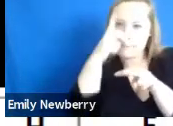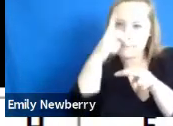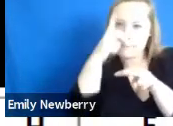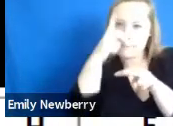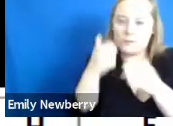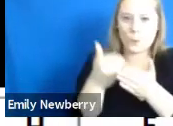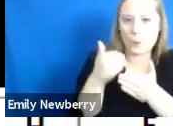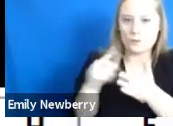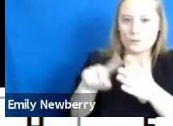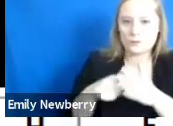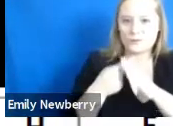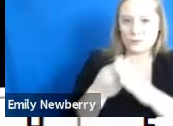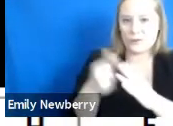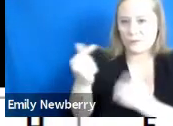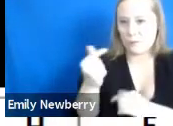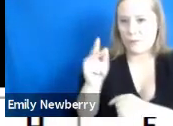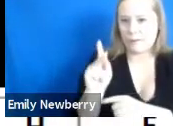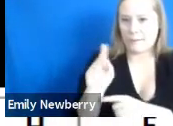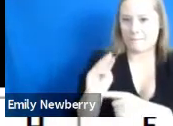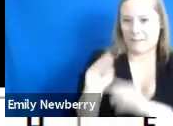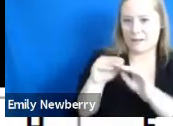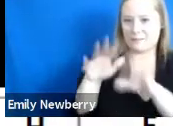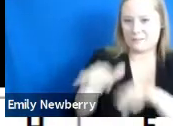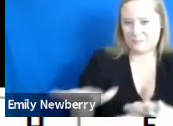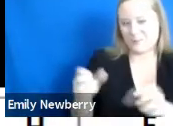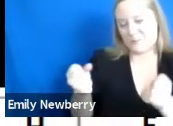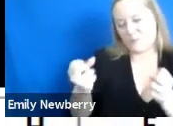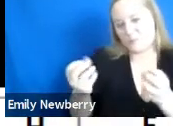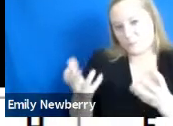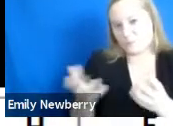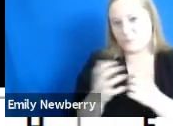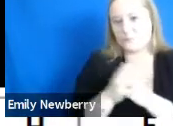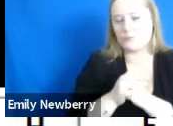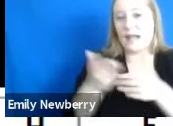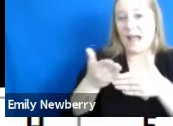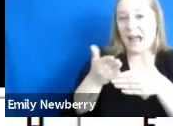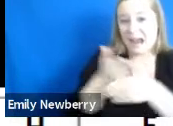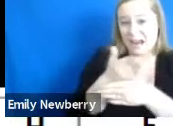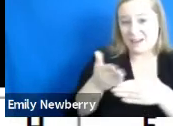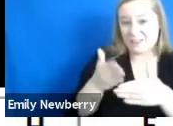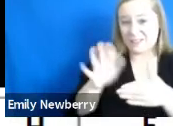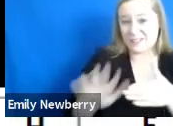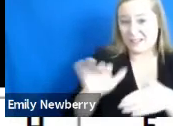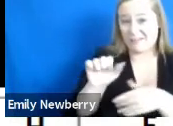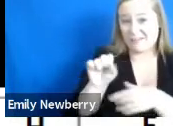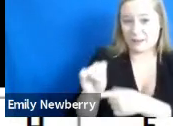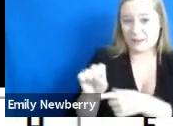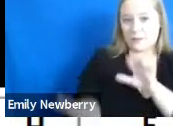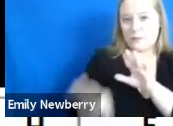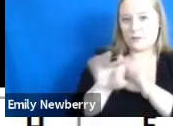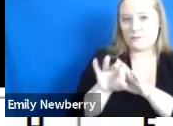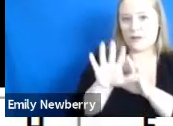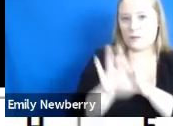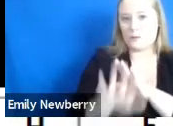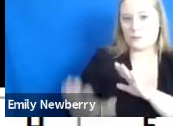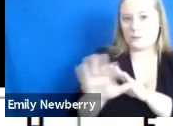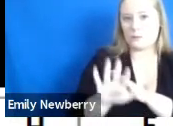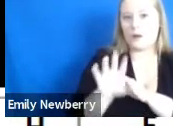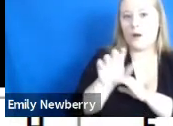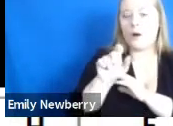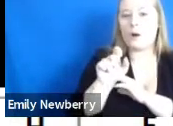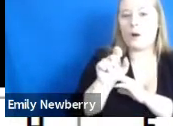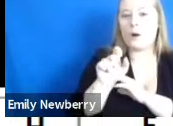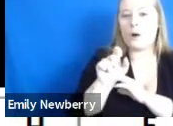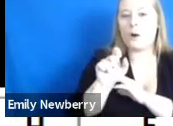of the Gold King mine plume. And the maximum average total arsenic concentration we found was 12.73 parts per